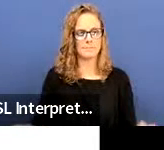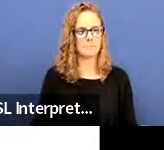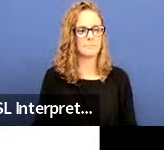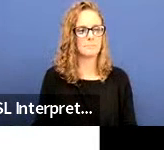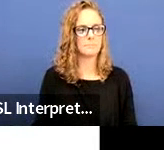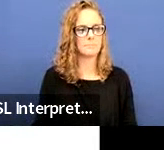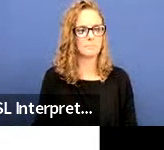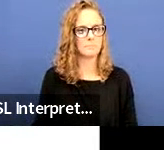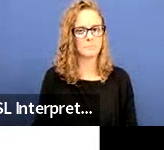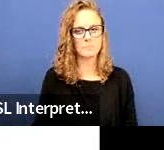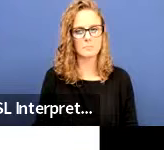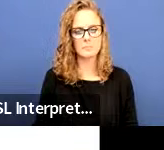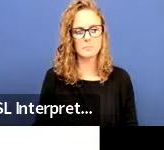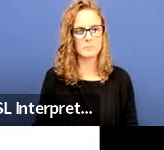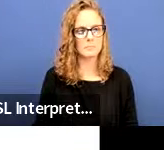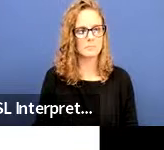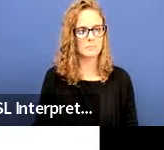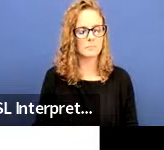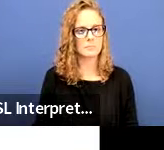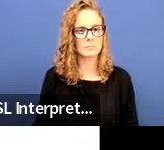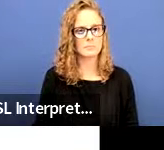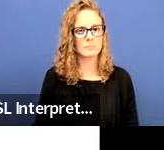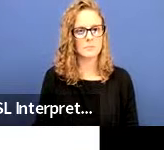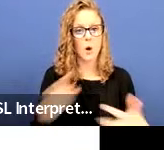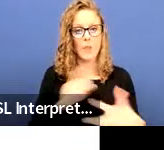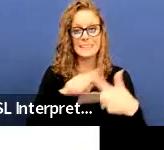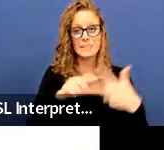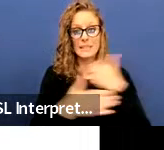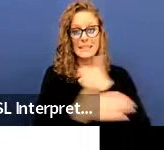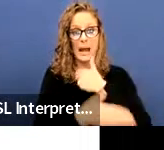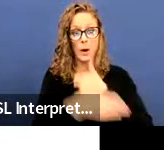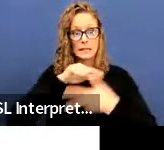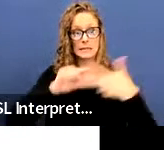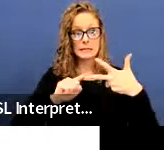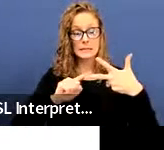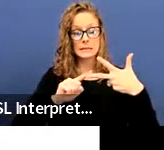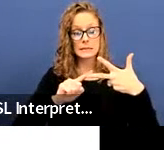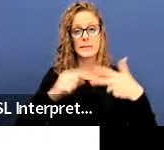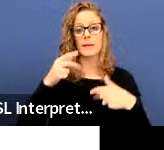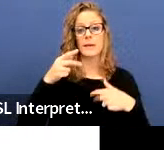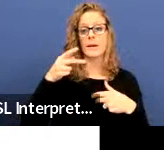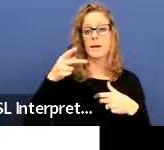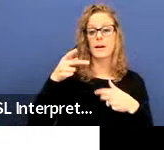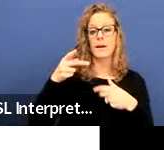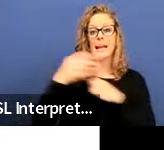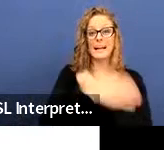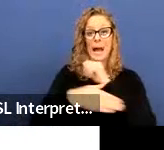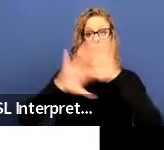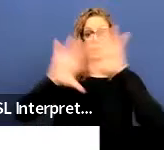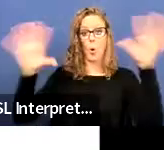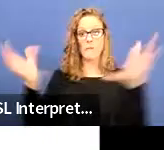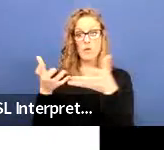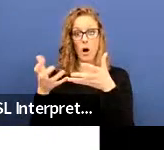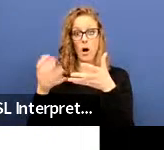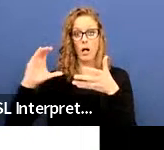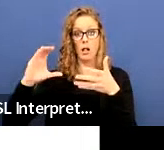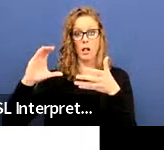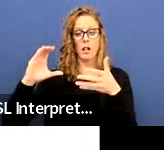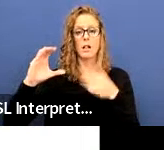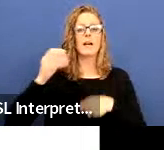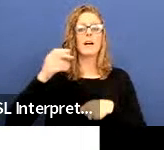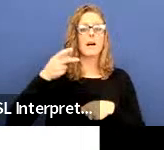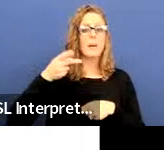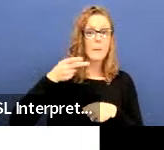So in these 3 counties, the Pacific Islander case rate is higher than the county case rate for all 3 counties that